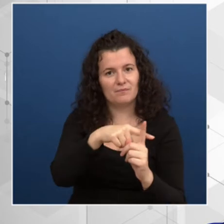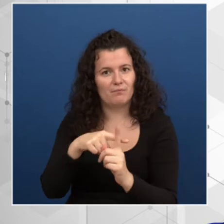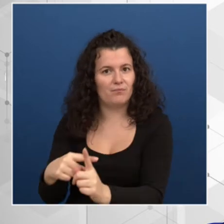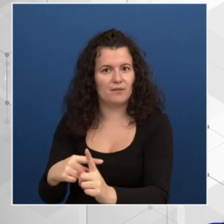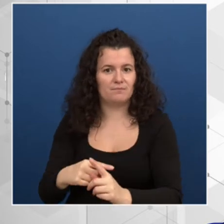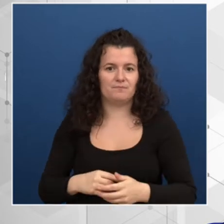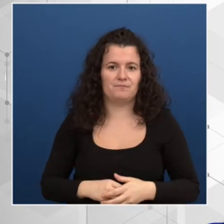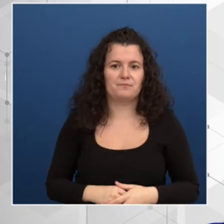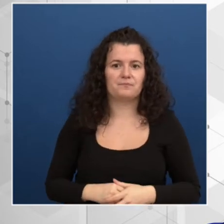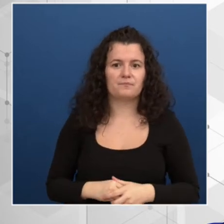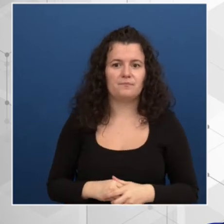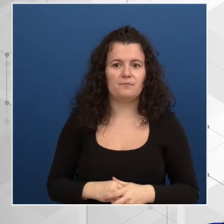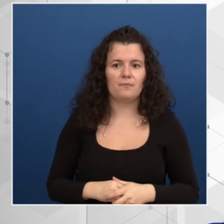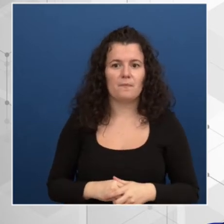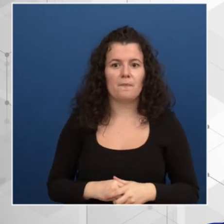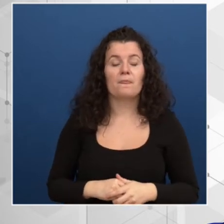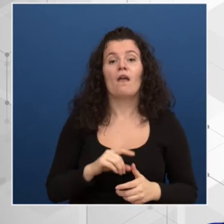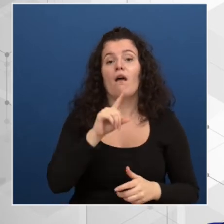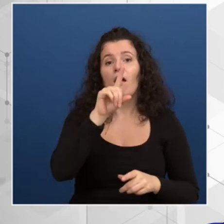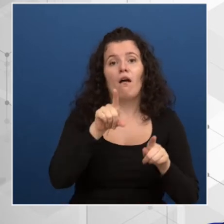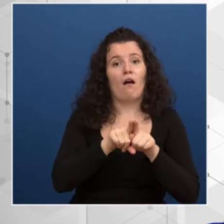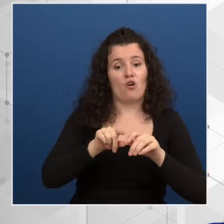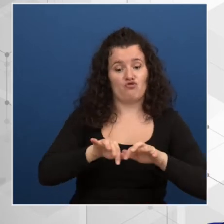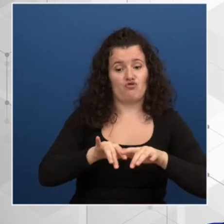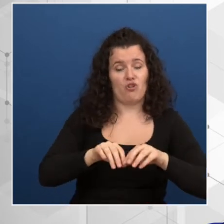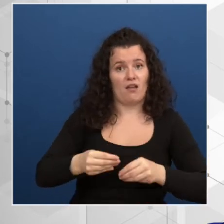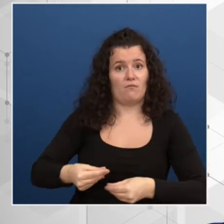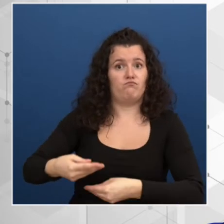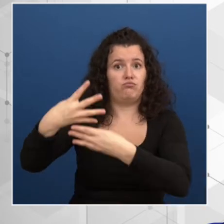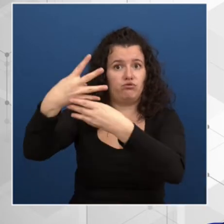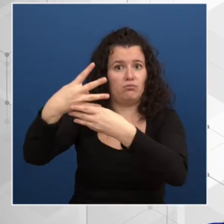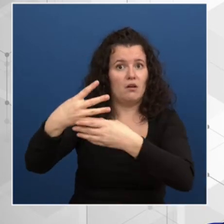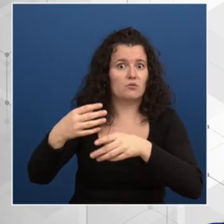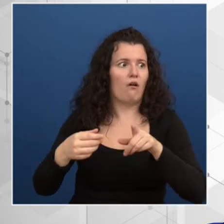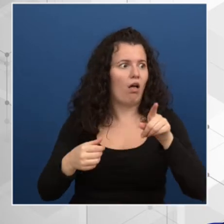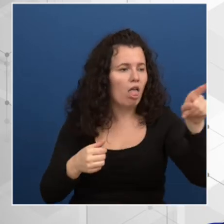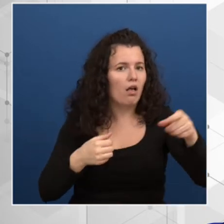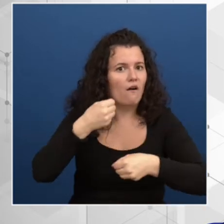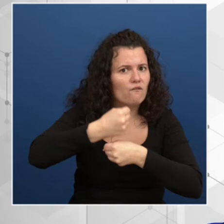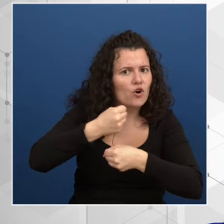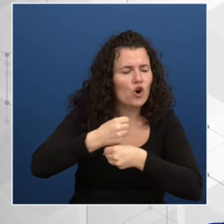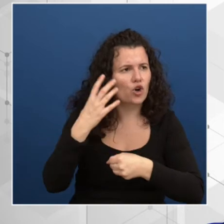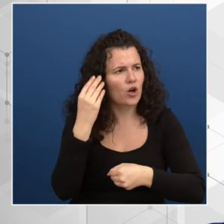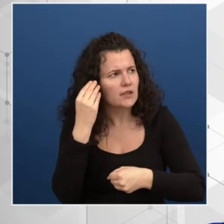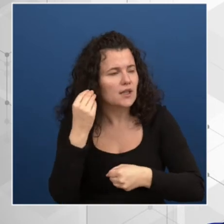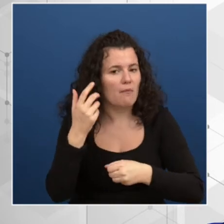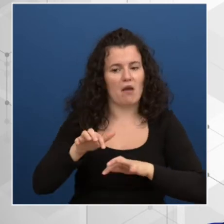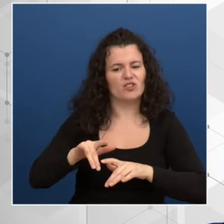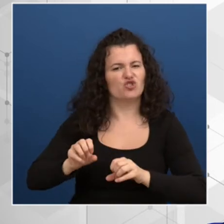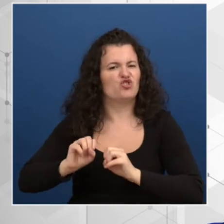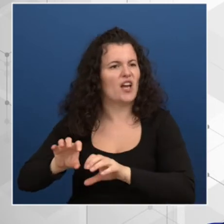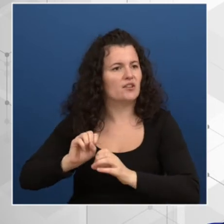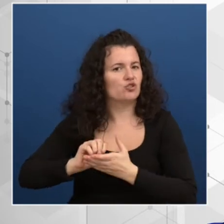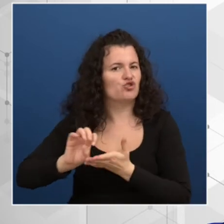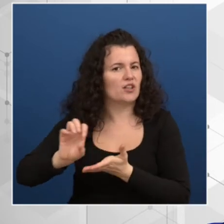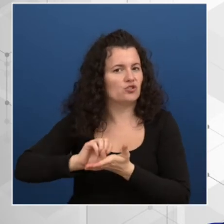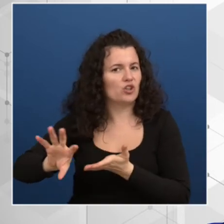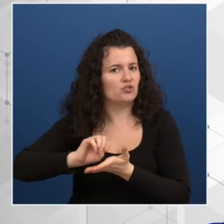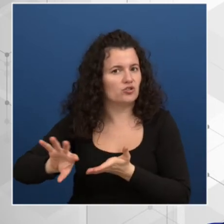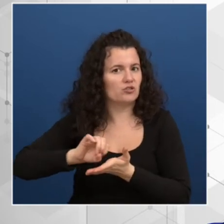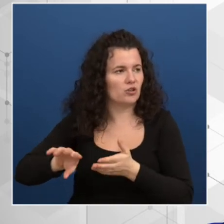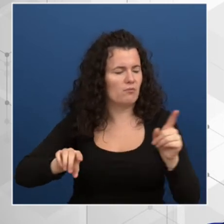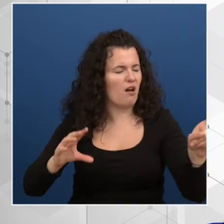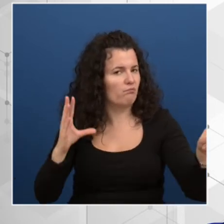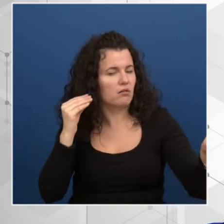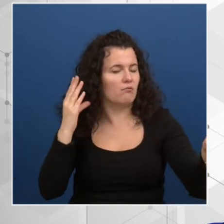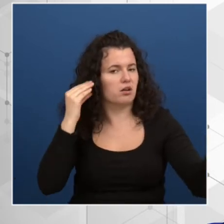when we constantly send chats when maybe they're in focus mode or working. A couple of quick things to show you here. So firstly, I've got an old